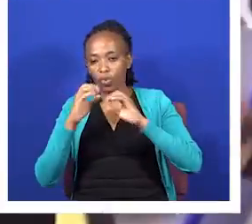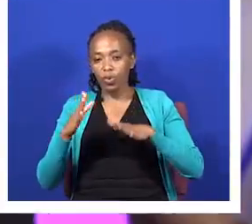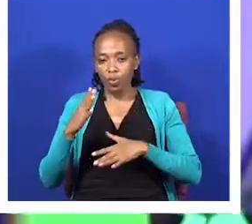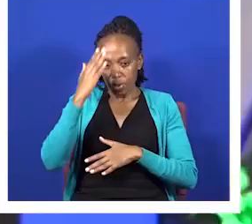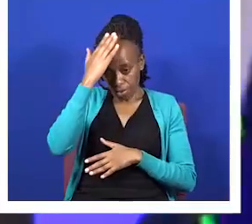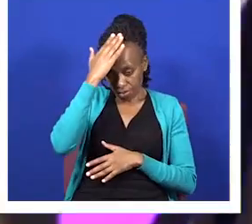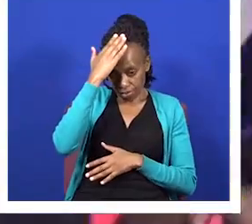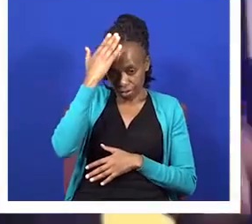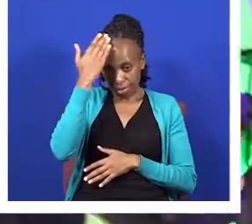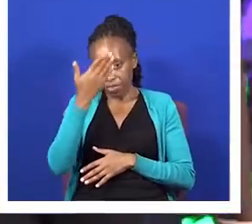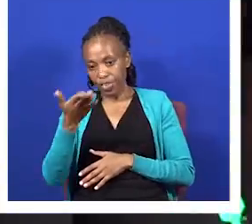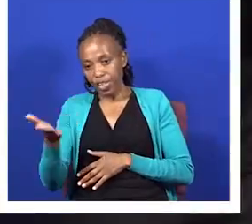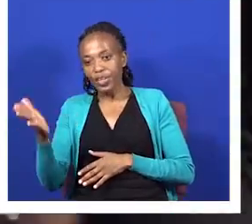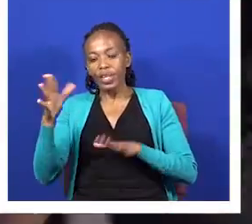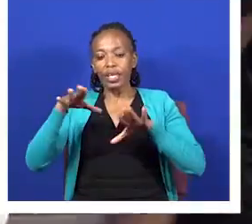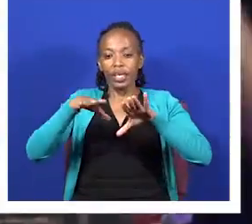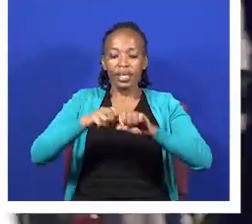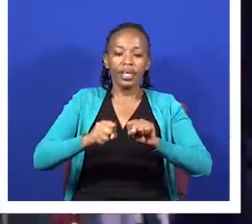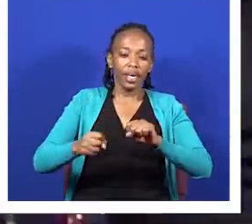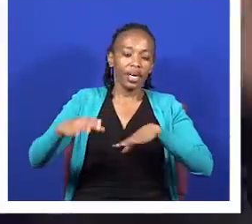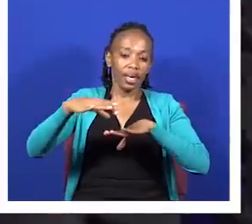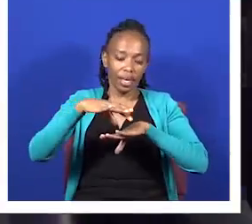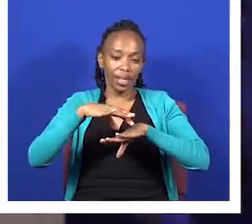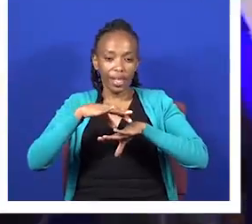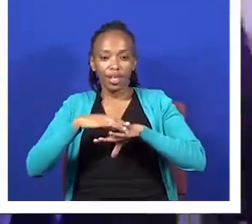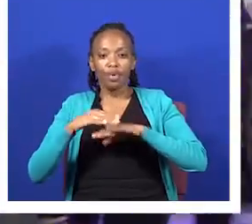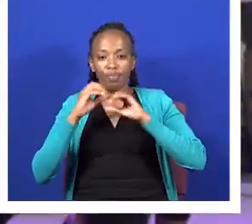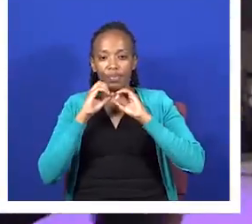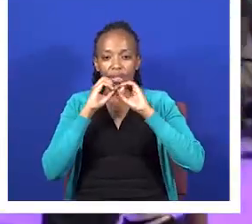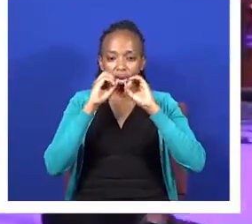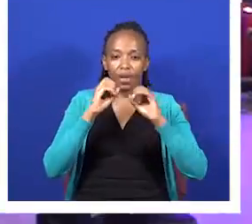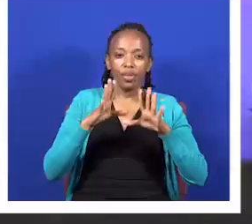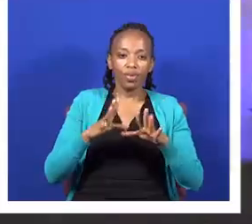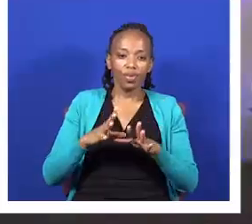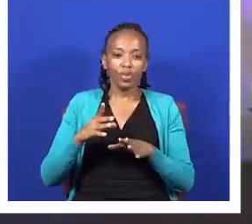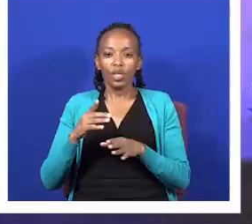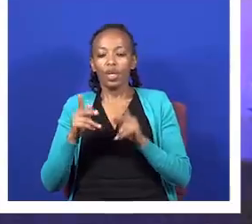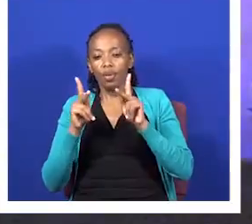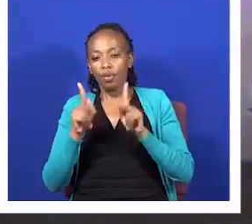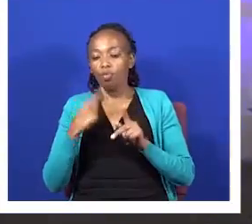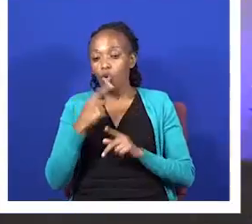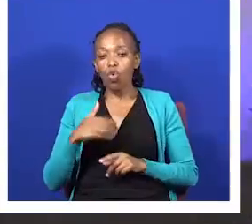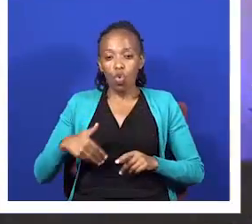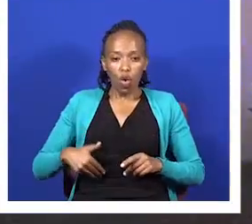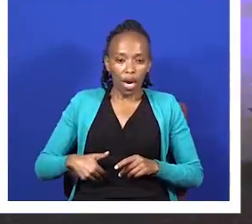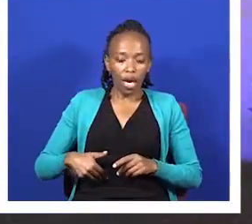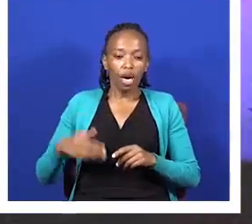Blessed are the meek, for they will inherit the earth. Blessed are those